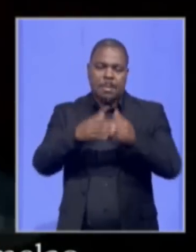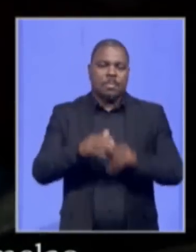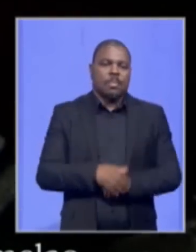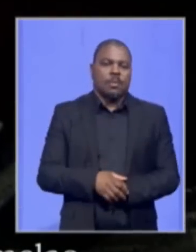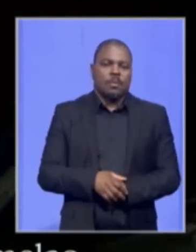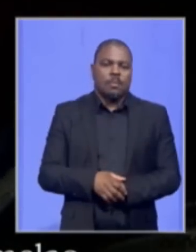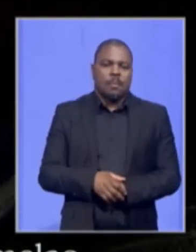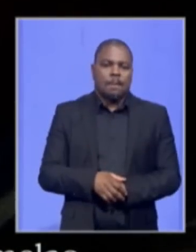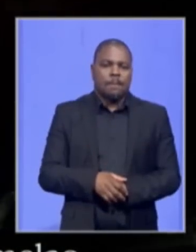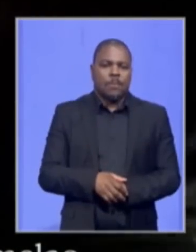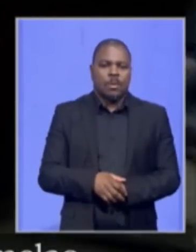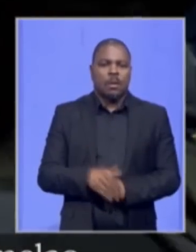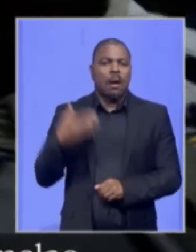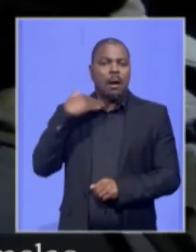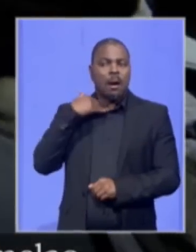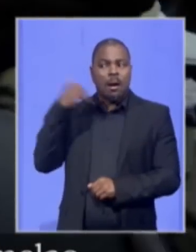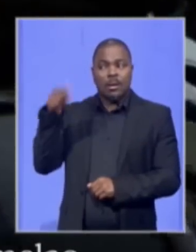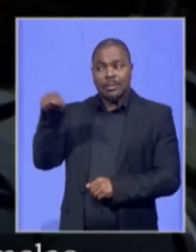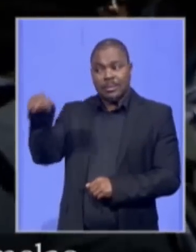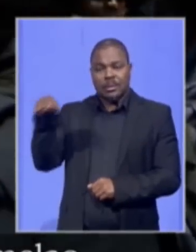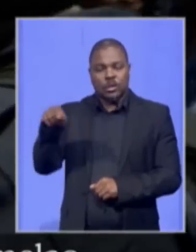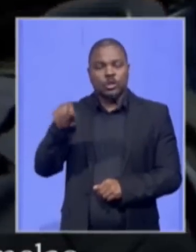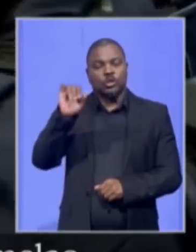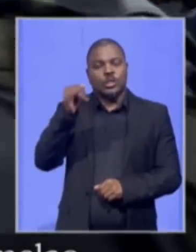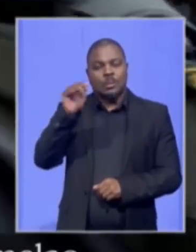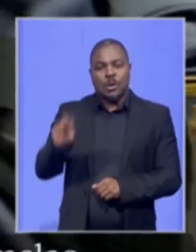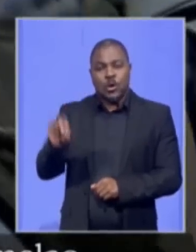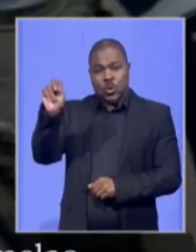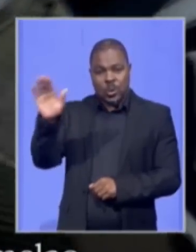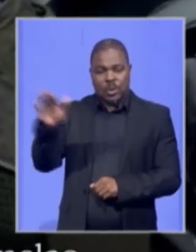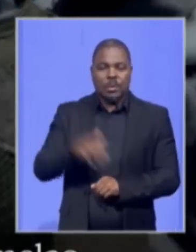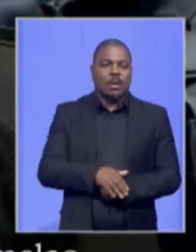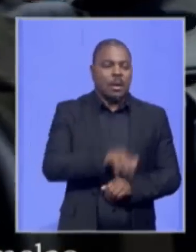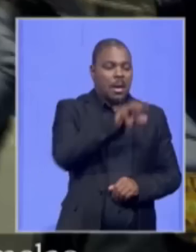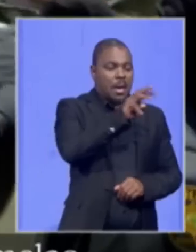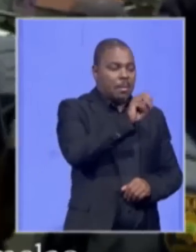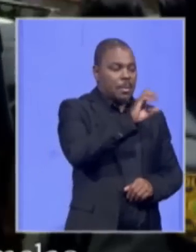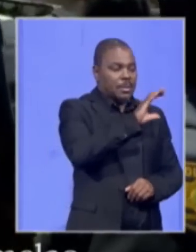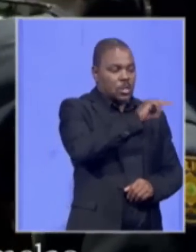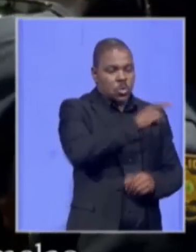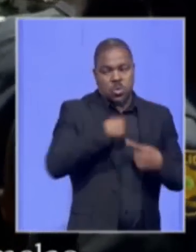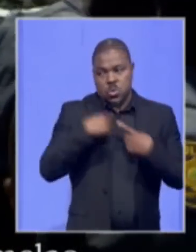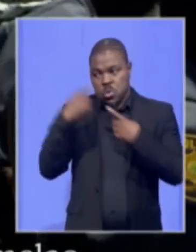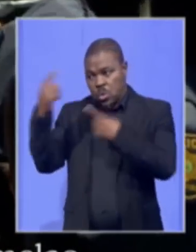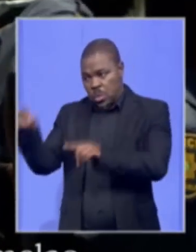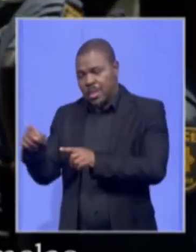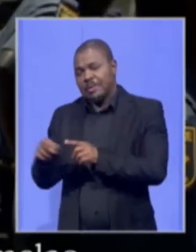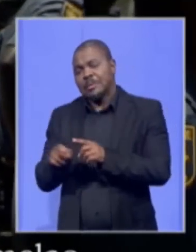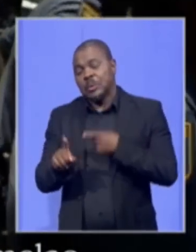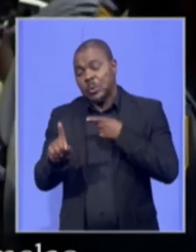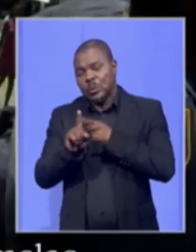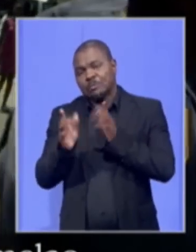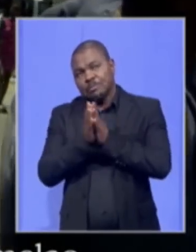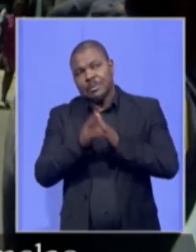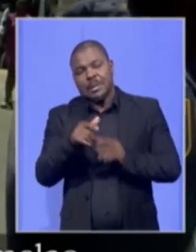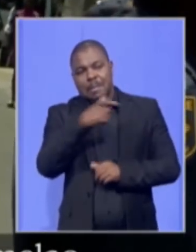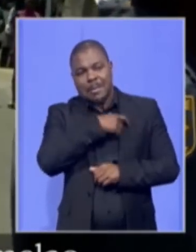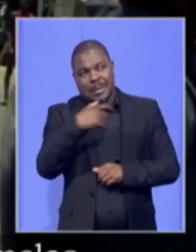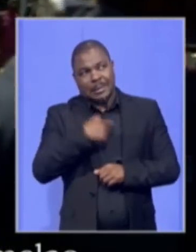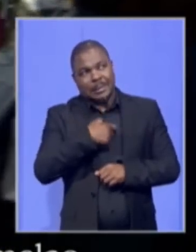ya ketelo ya gagwe ka Alexandra ka leboa la Johannesburg, molekgotla phetiši o ipileditše go mopresidente Cyril Ramaphosa go